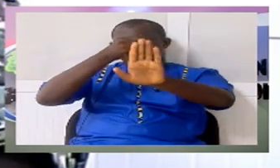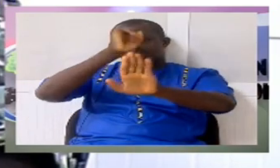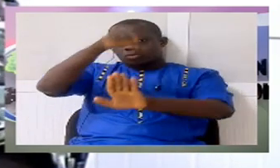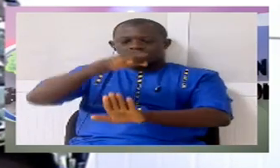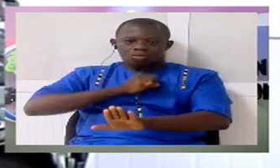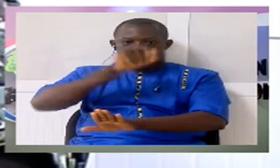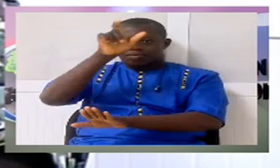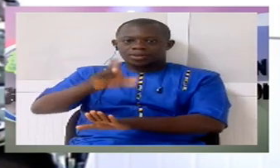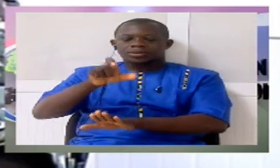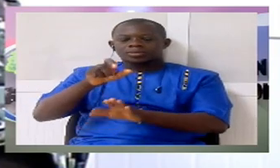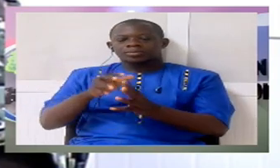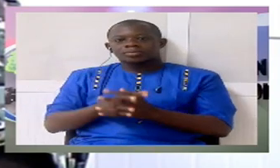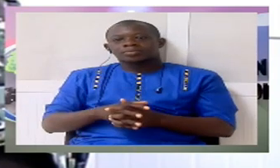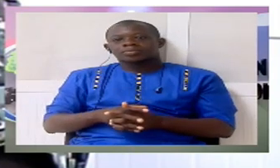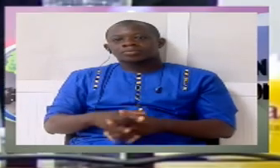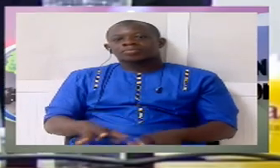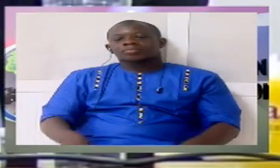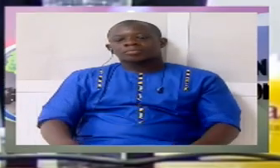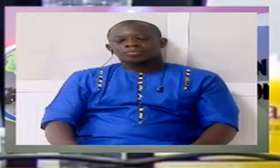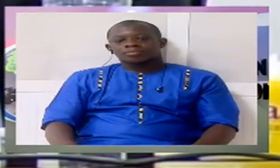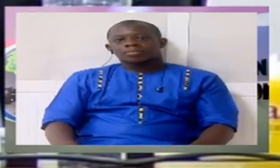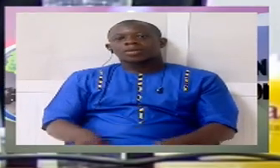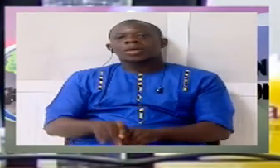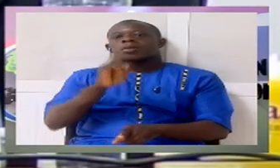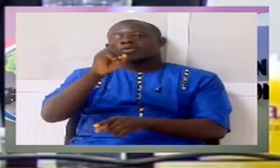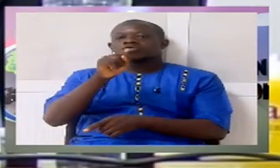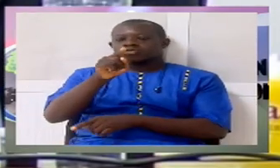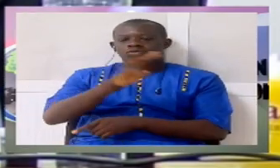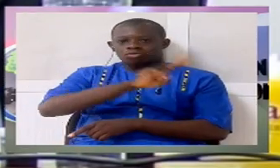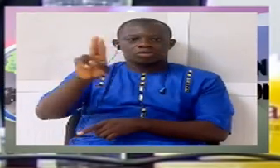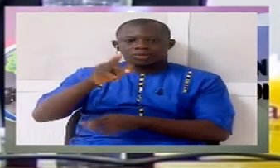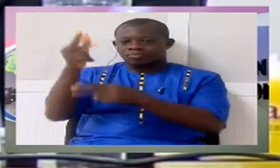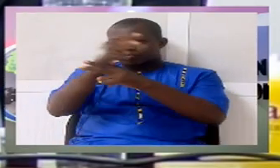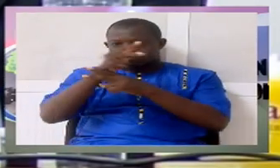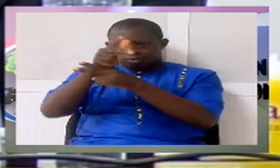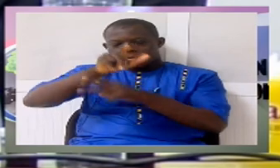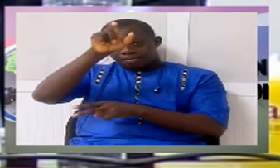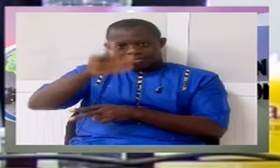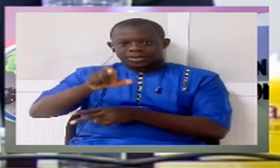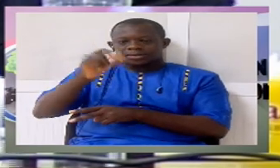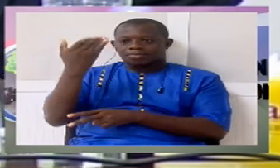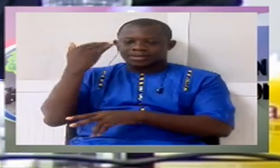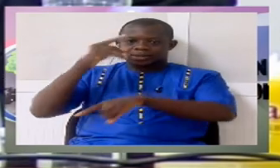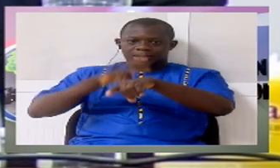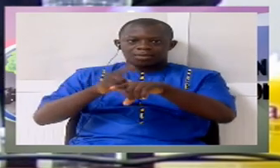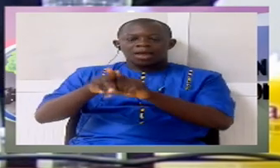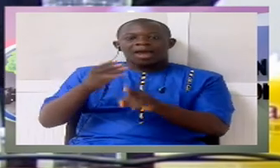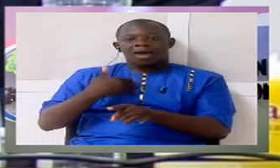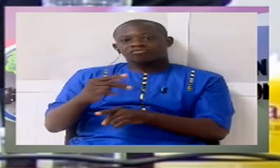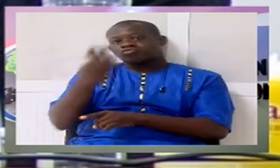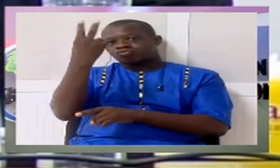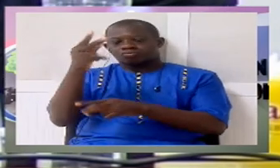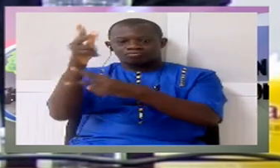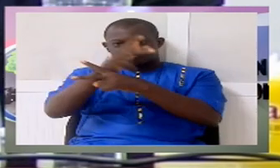protect your VIP. Yes, but you were not the bodyguard at this time. There were two